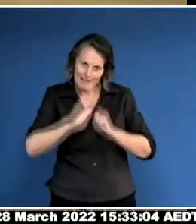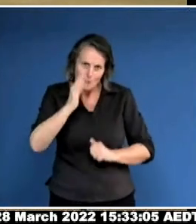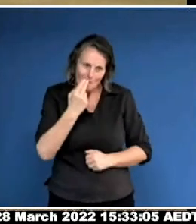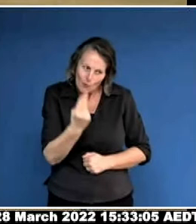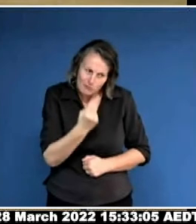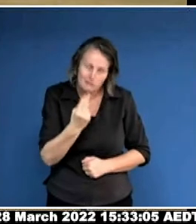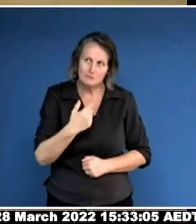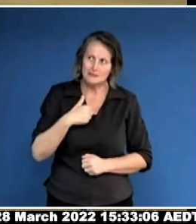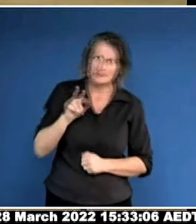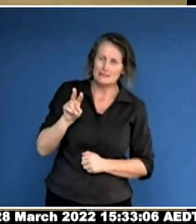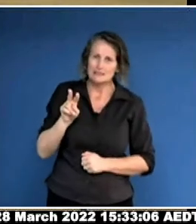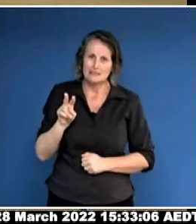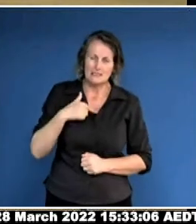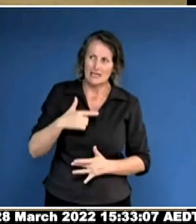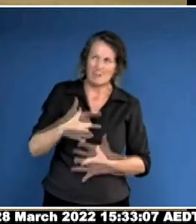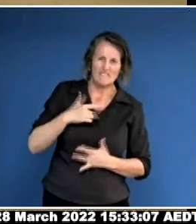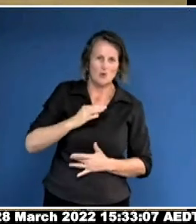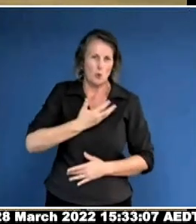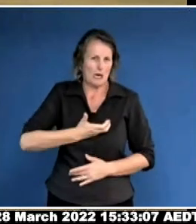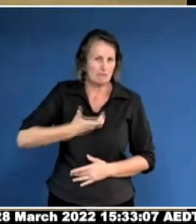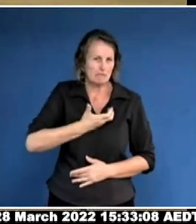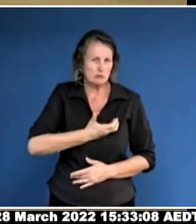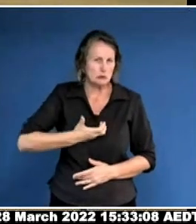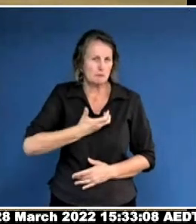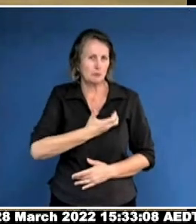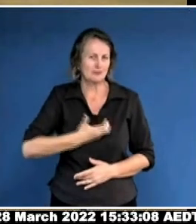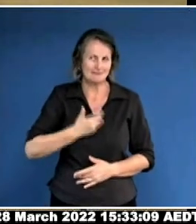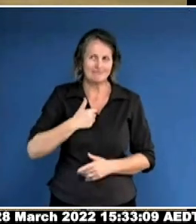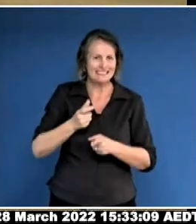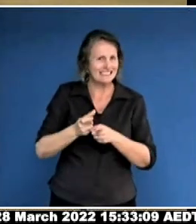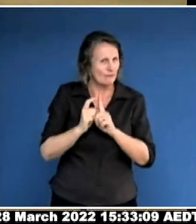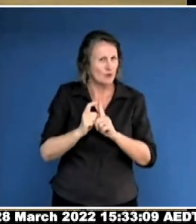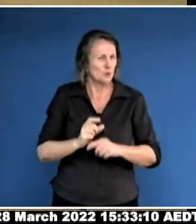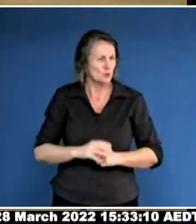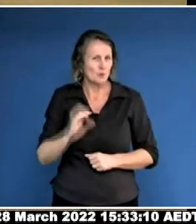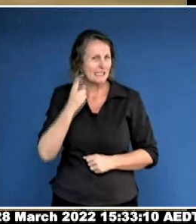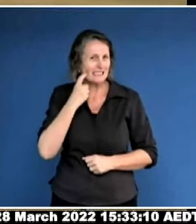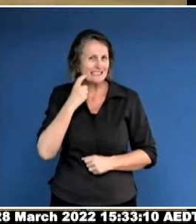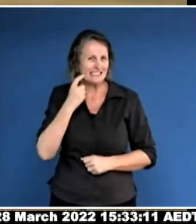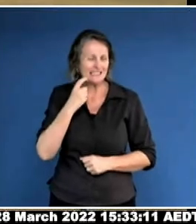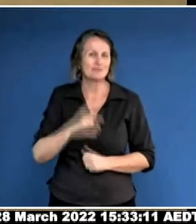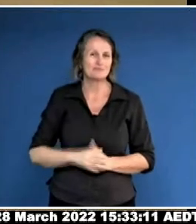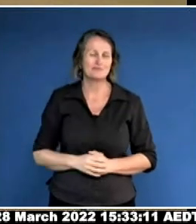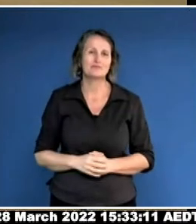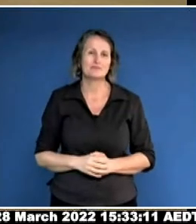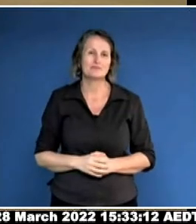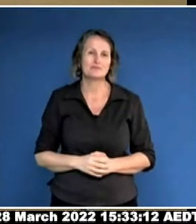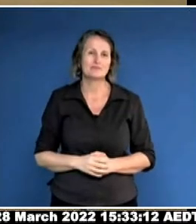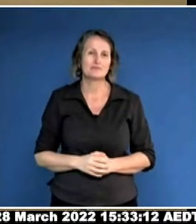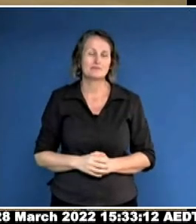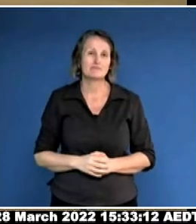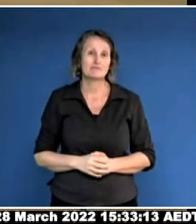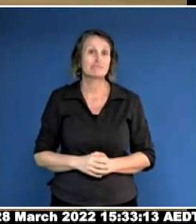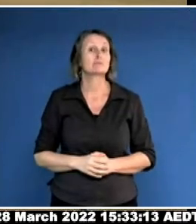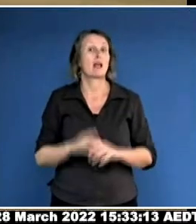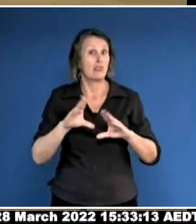in his life. That made me feel very uncomfortable and was a bit of a difficult situation. Then person three arrived